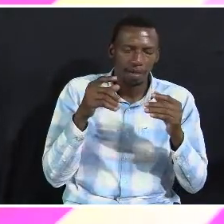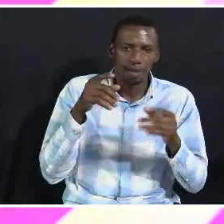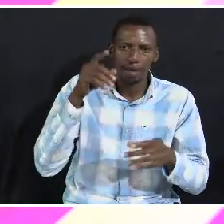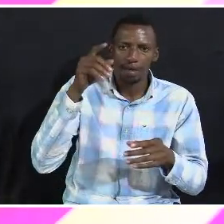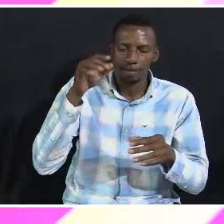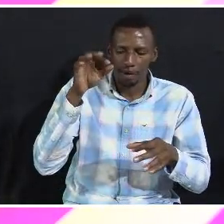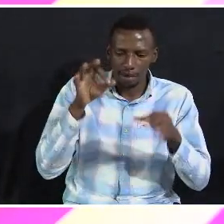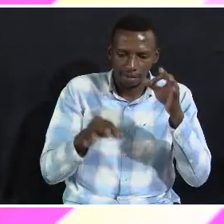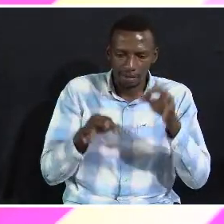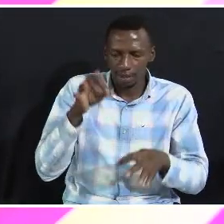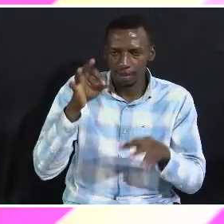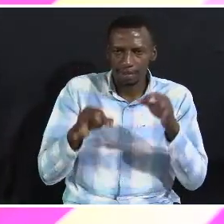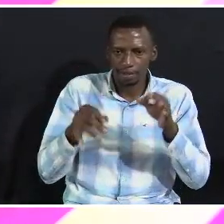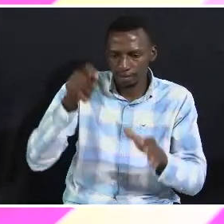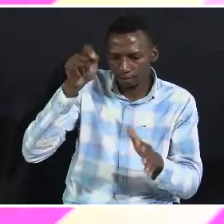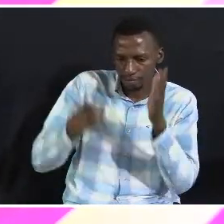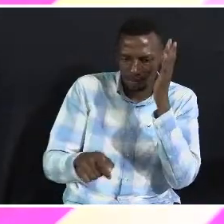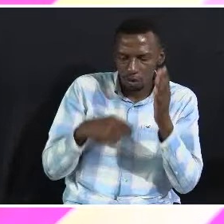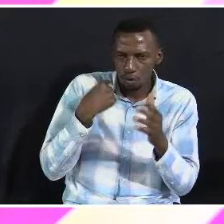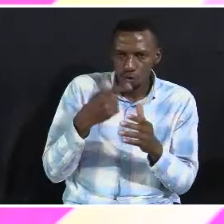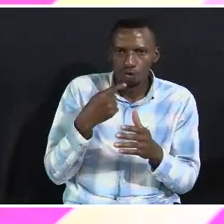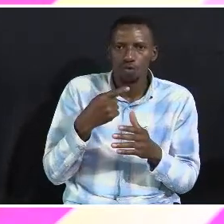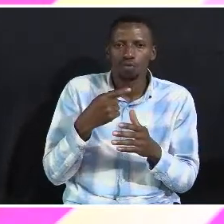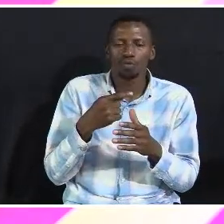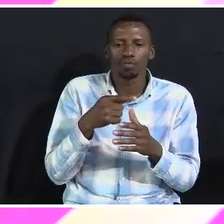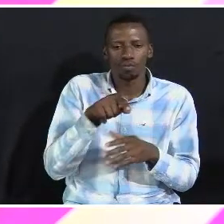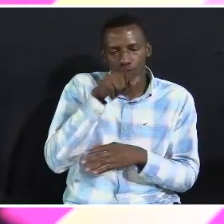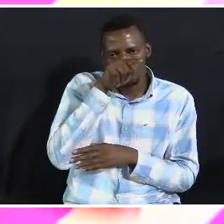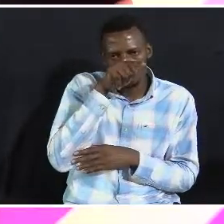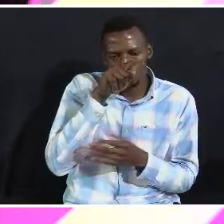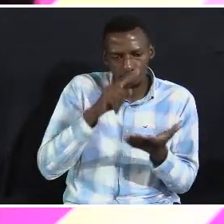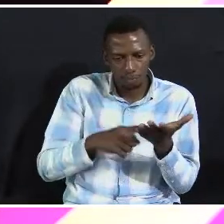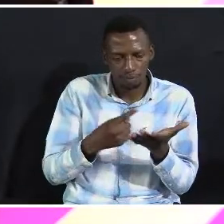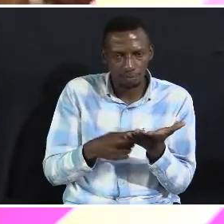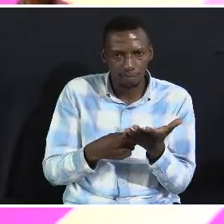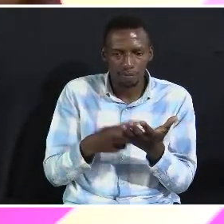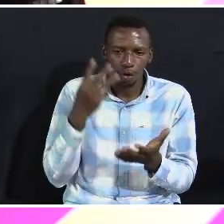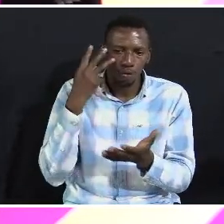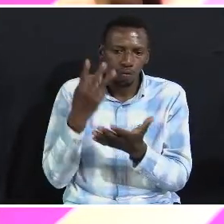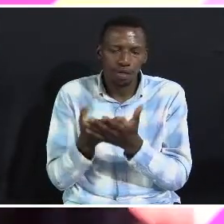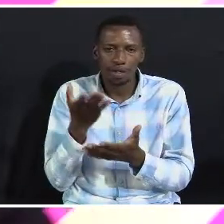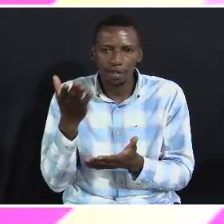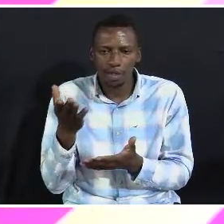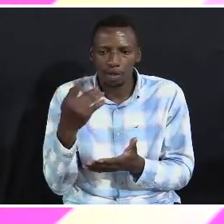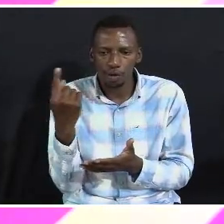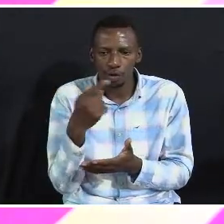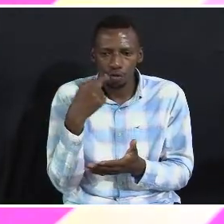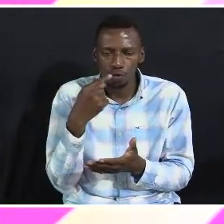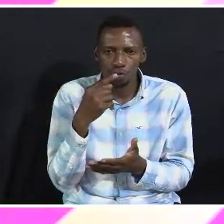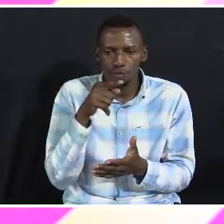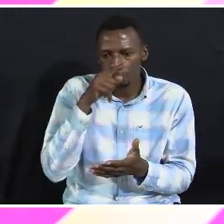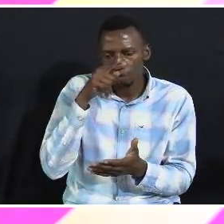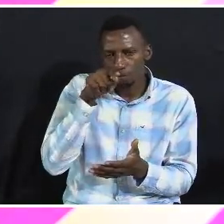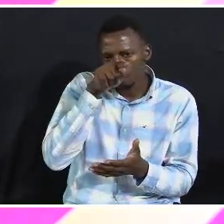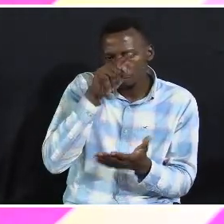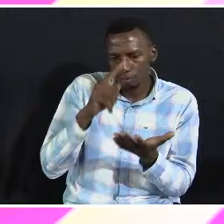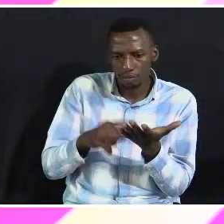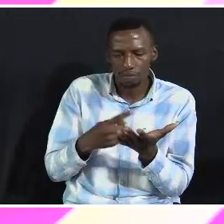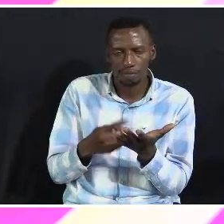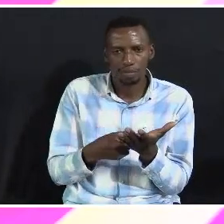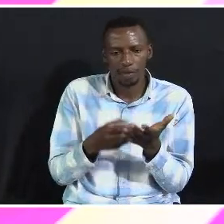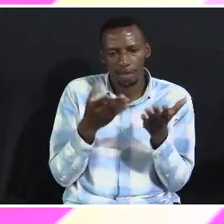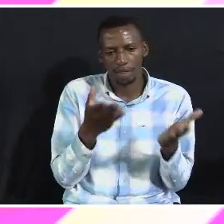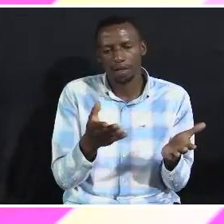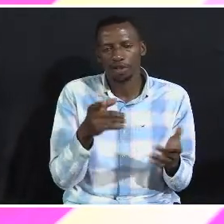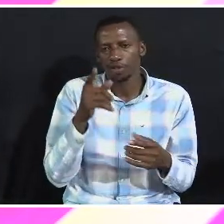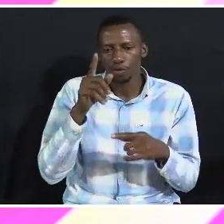accuse a Mzungu, and the only witness who was there was a Mzungu. You can't win that case. Now,